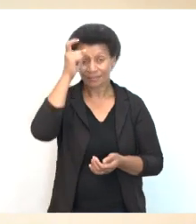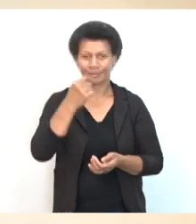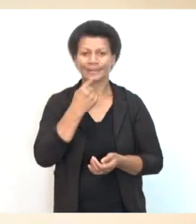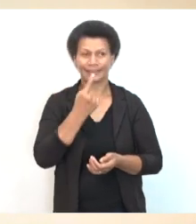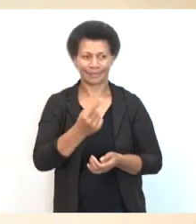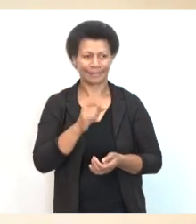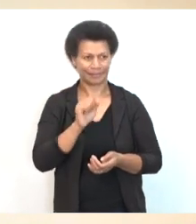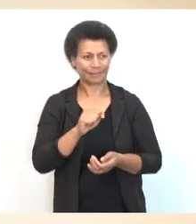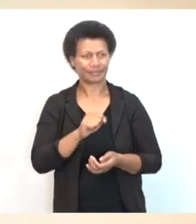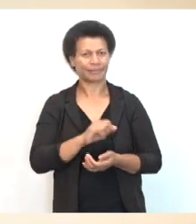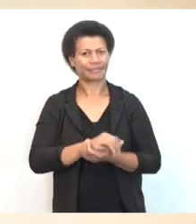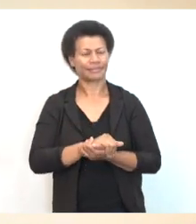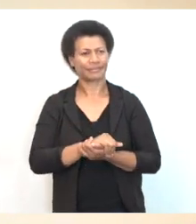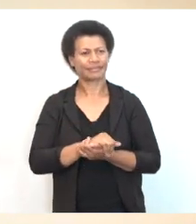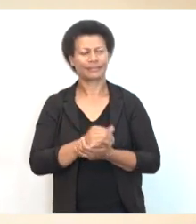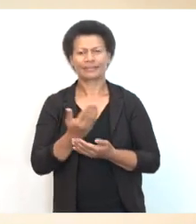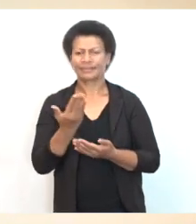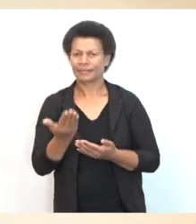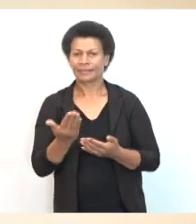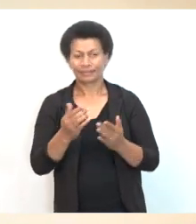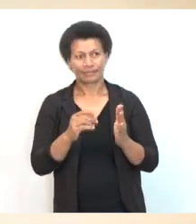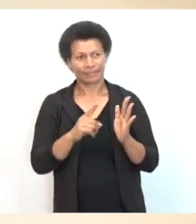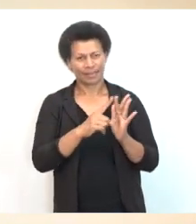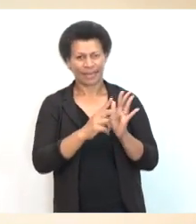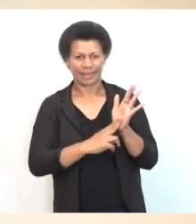conduct ourselves.